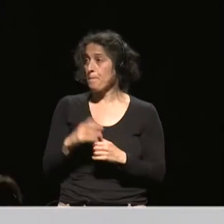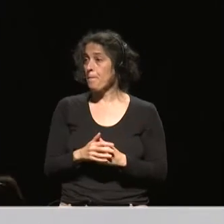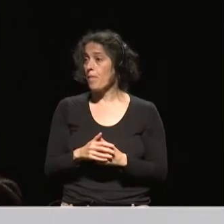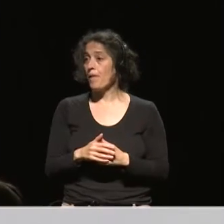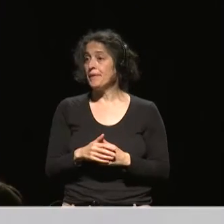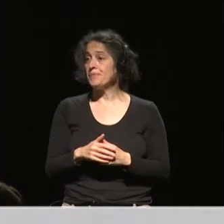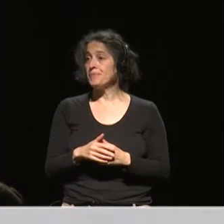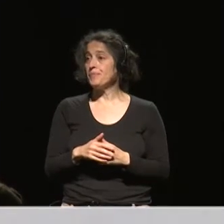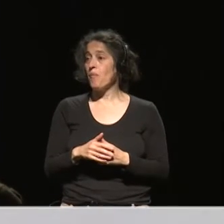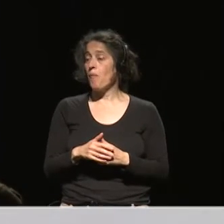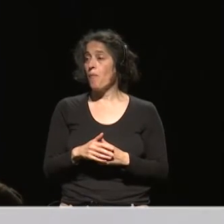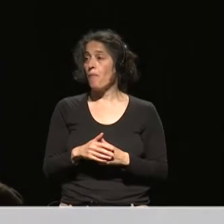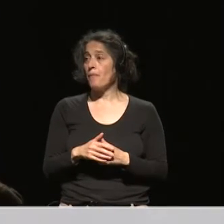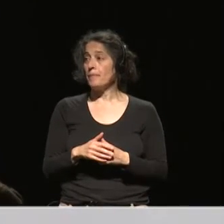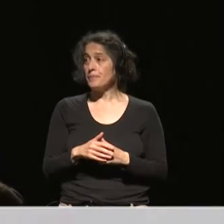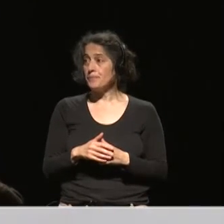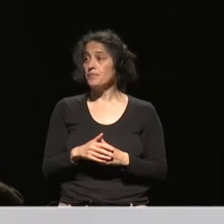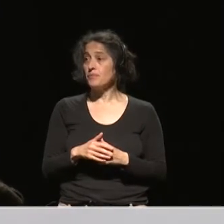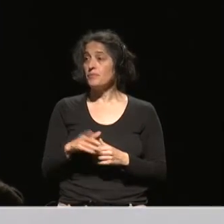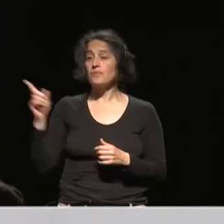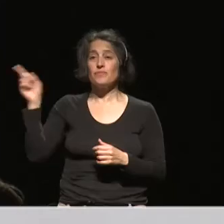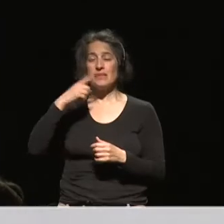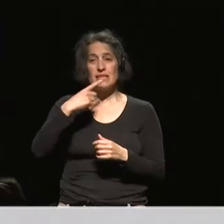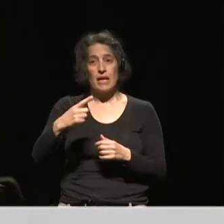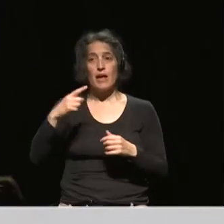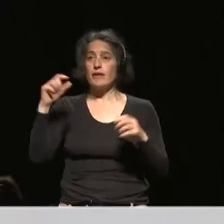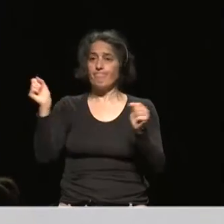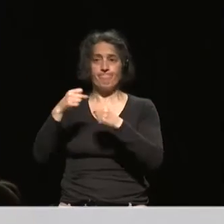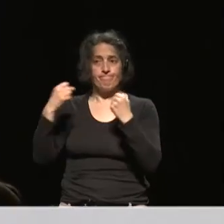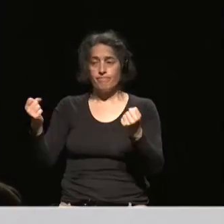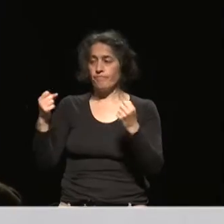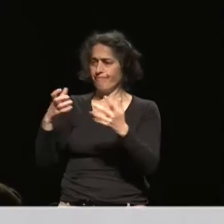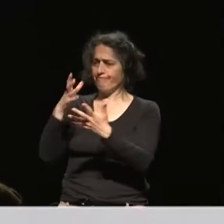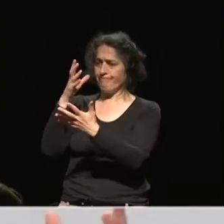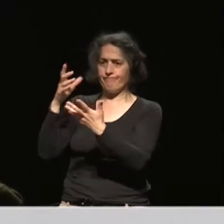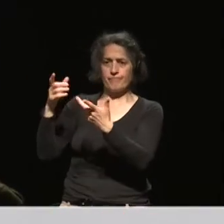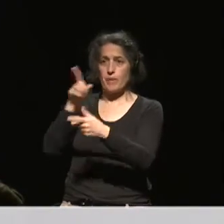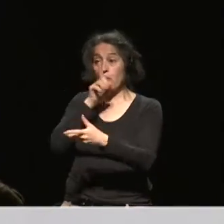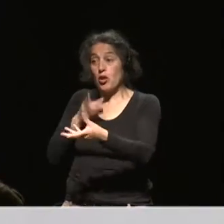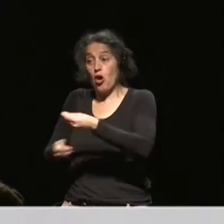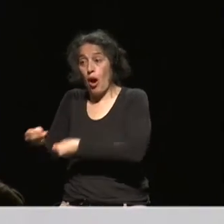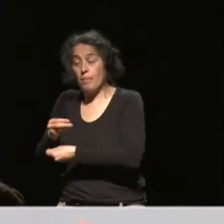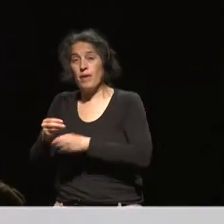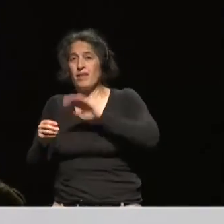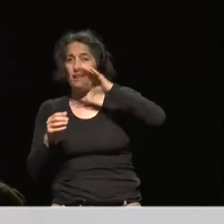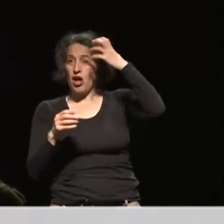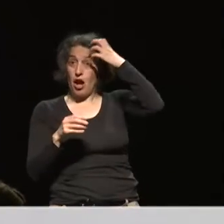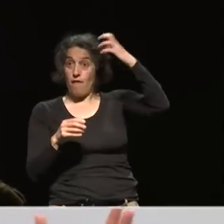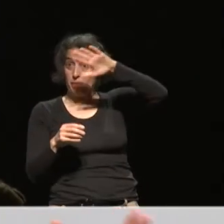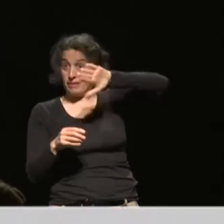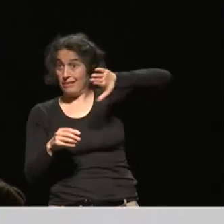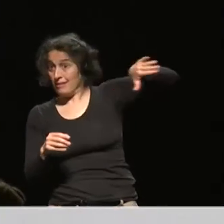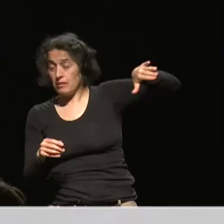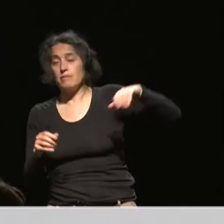when you said that we can't tackle corruption without promoting good governance, it sounds very simple, but it's